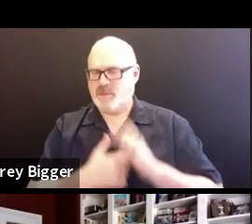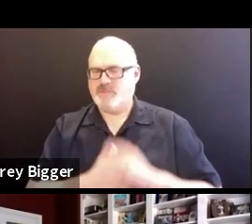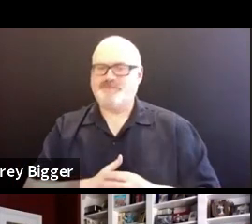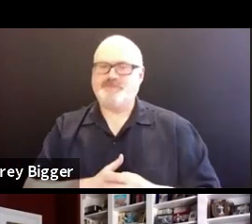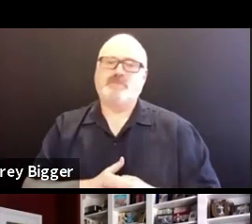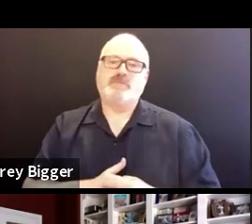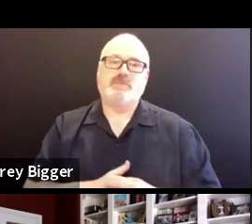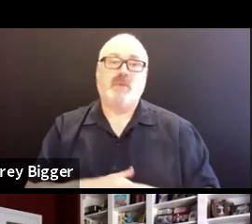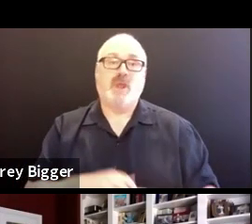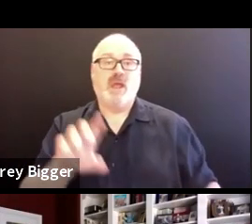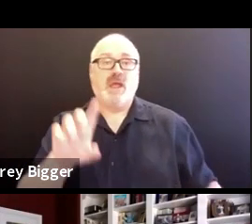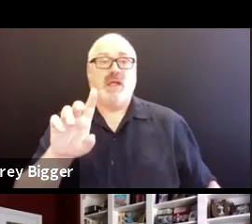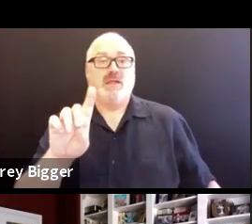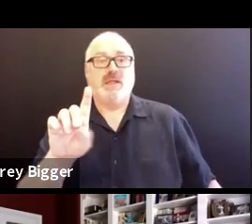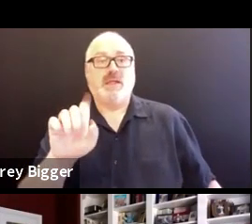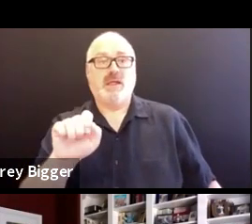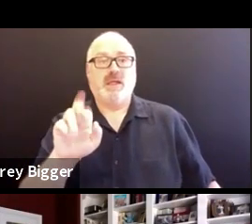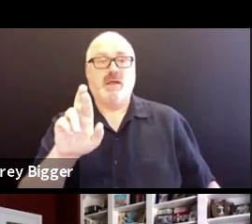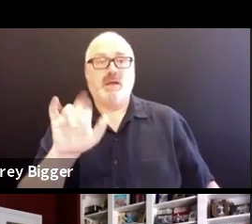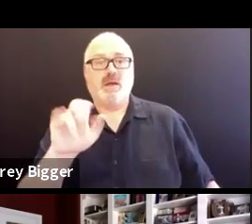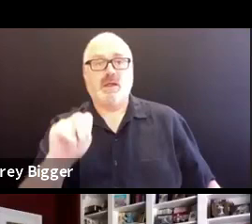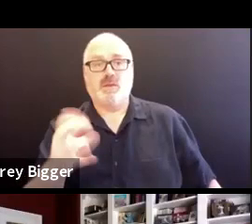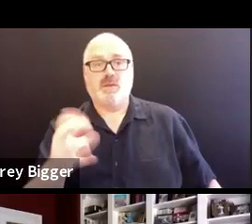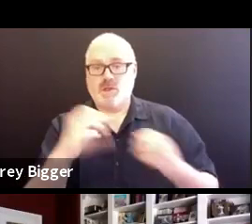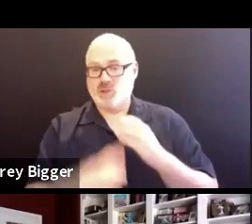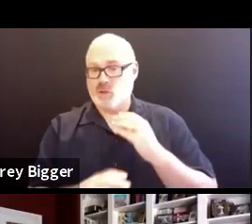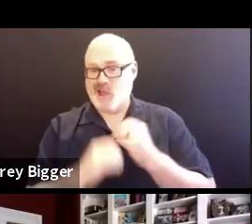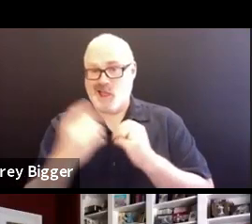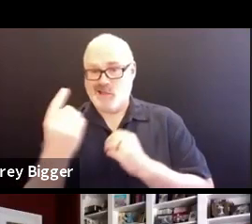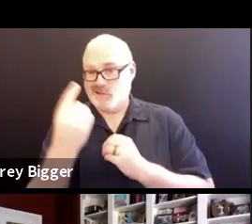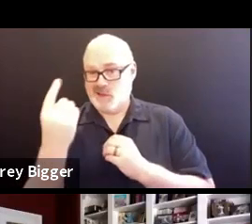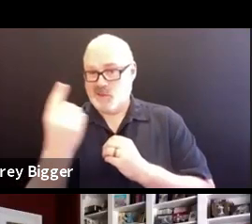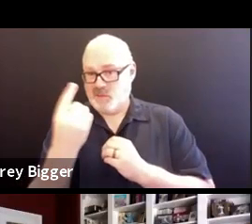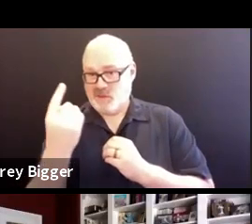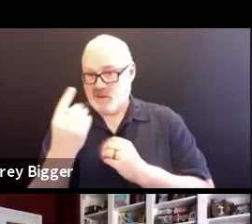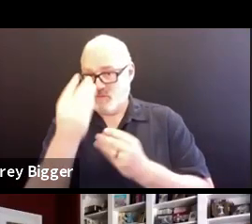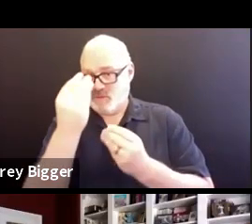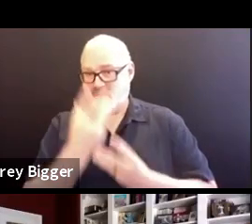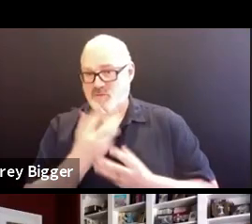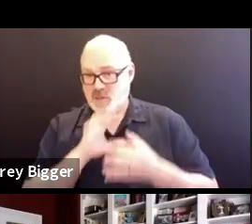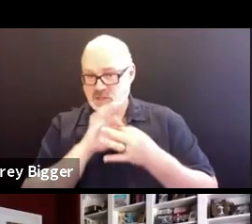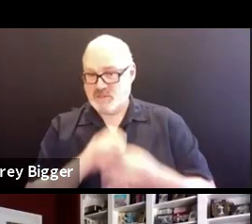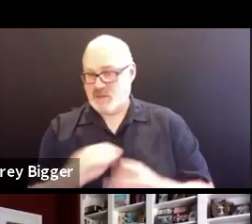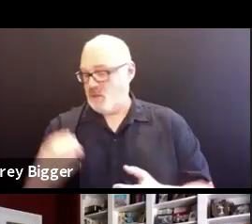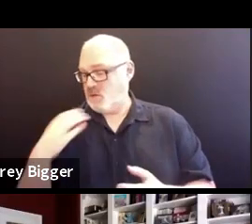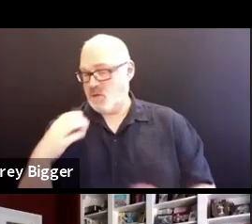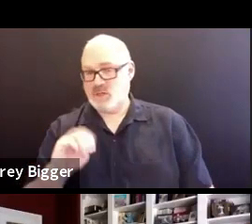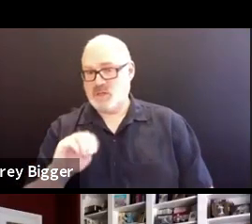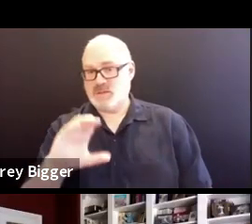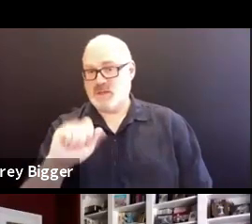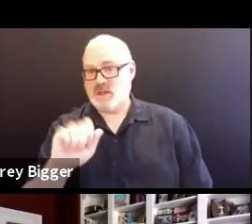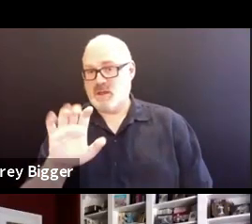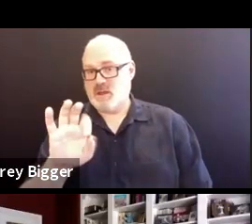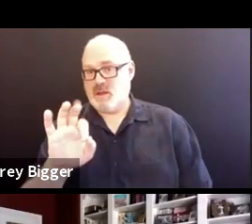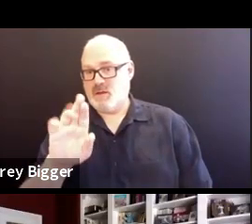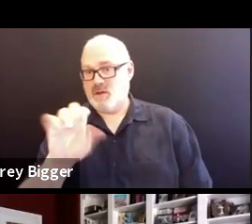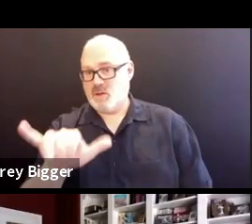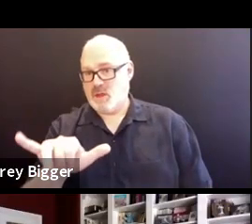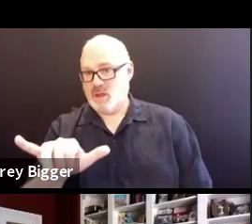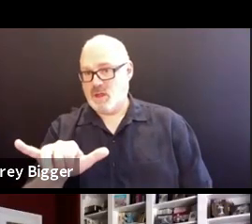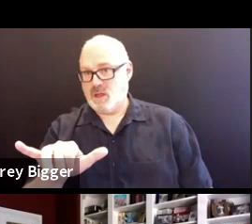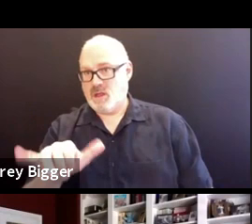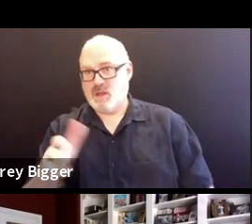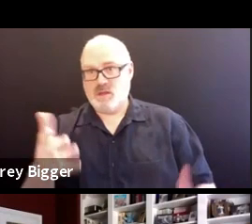If Darren wants to add something to the information about Coach McCaffrey before I ask for a motion,